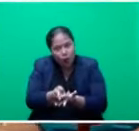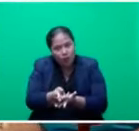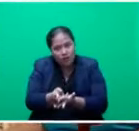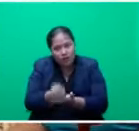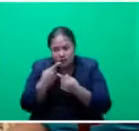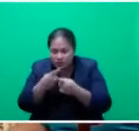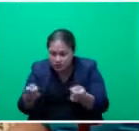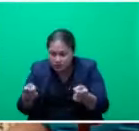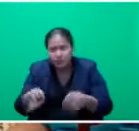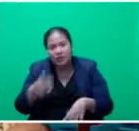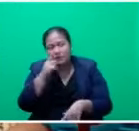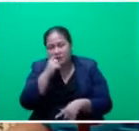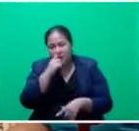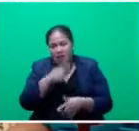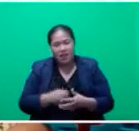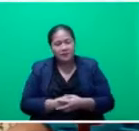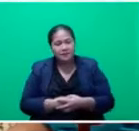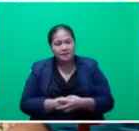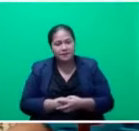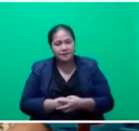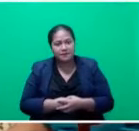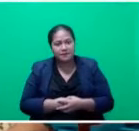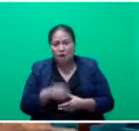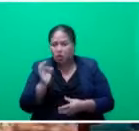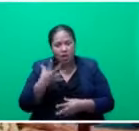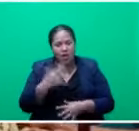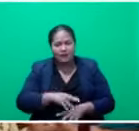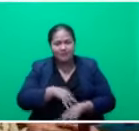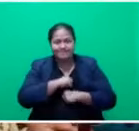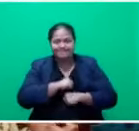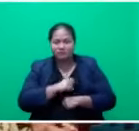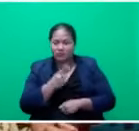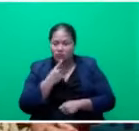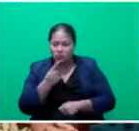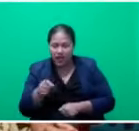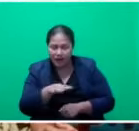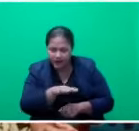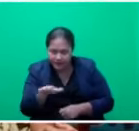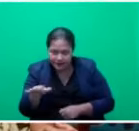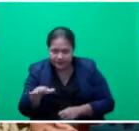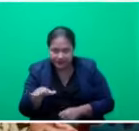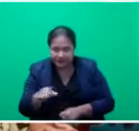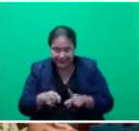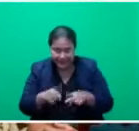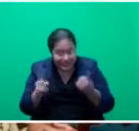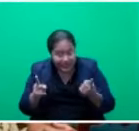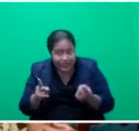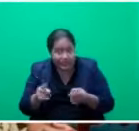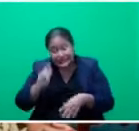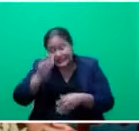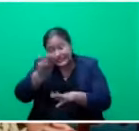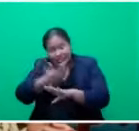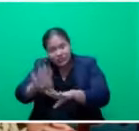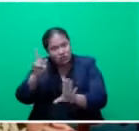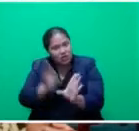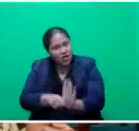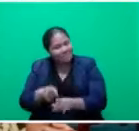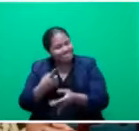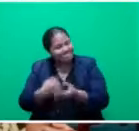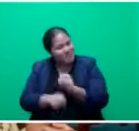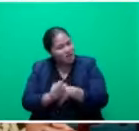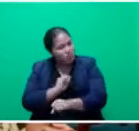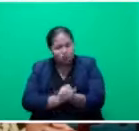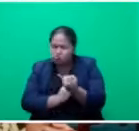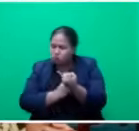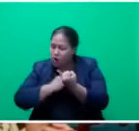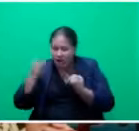does not have the courage to tell them things are going to get worse in the new year. It just continues to pretend